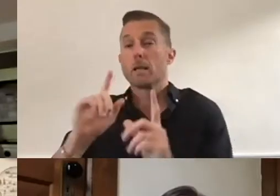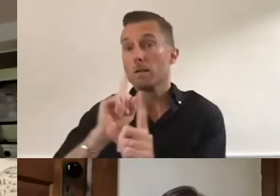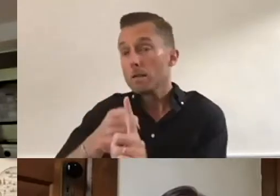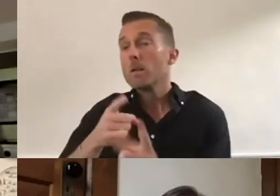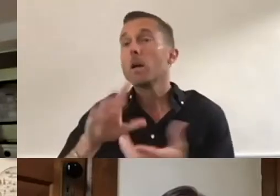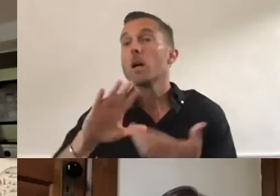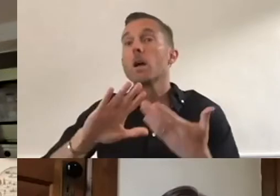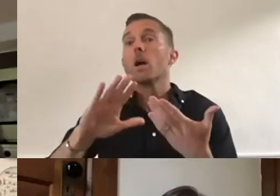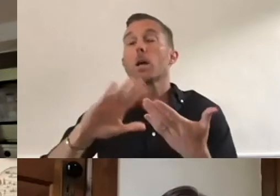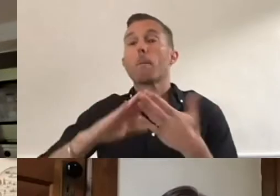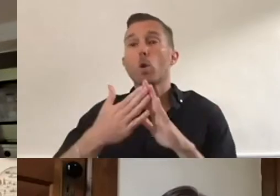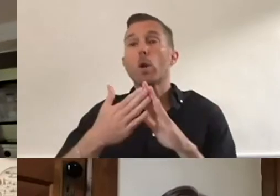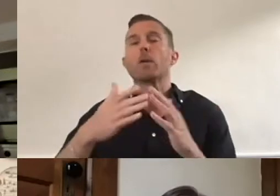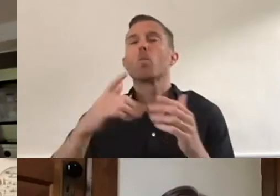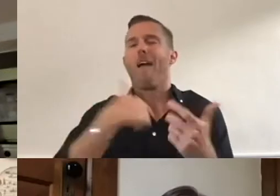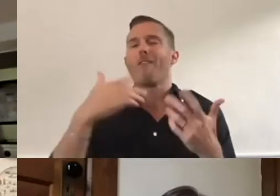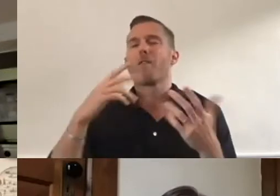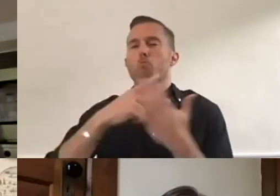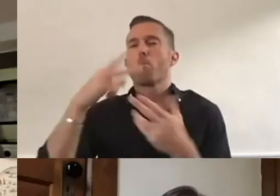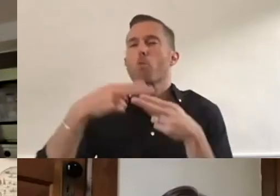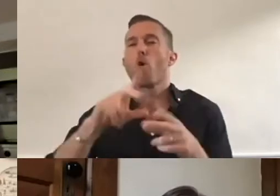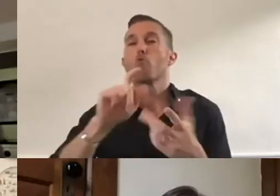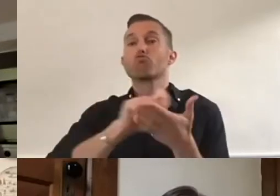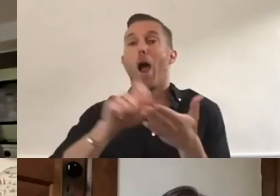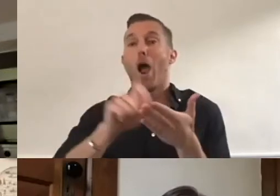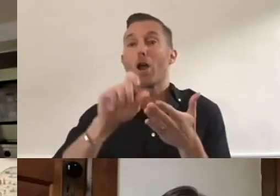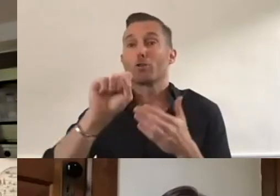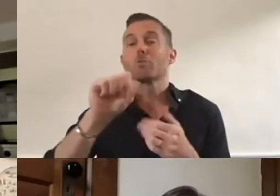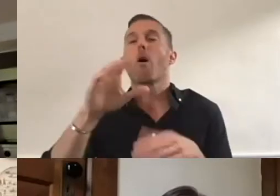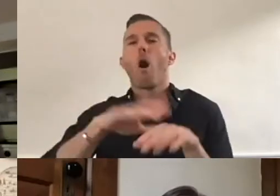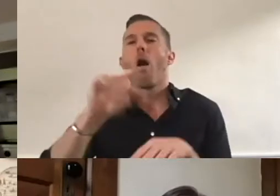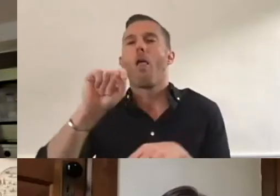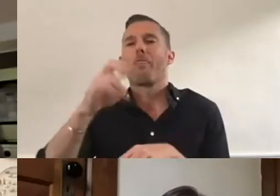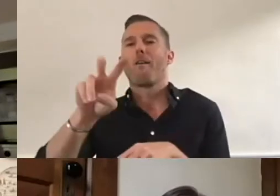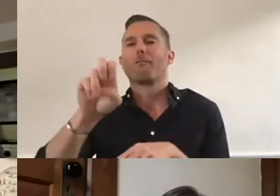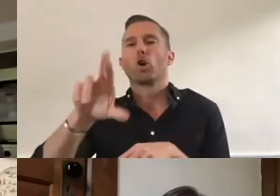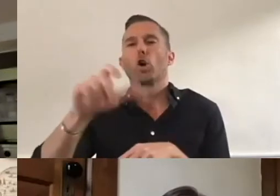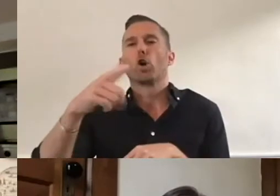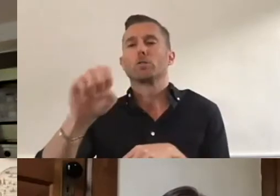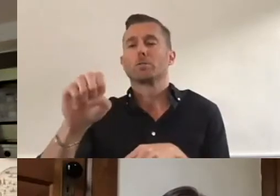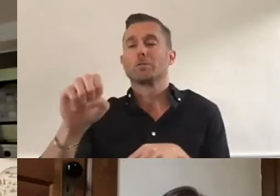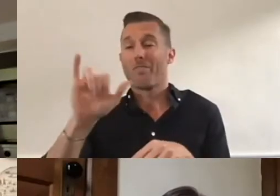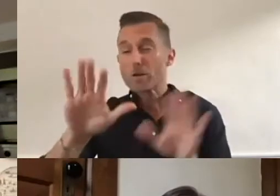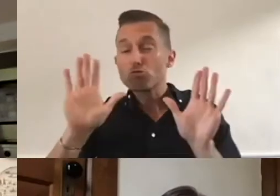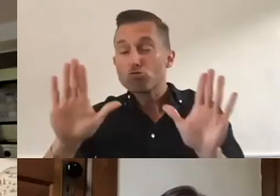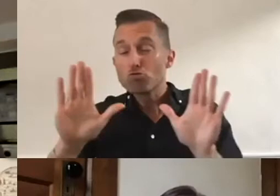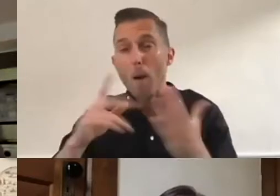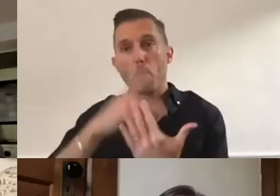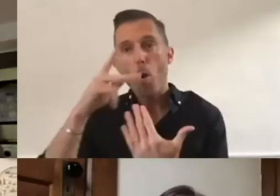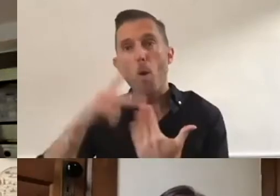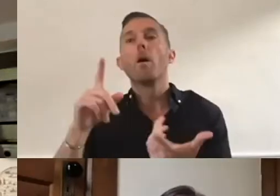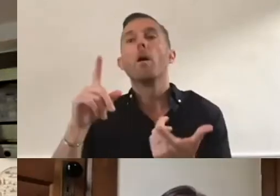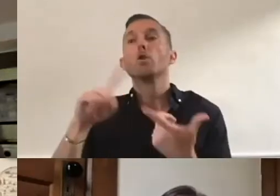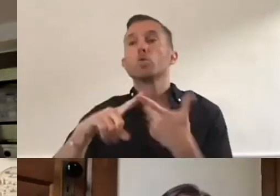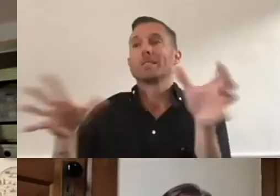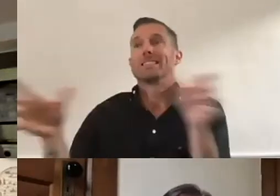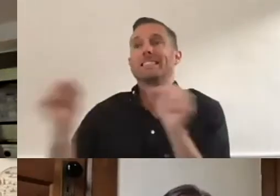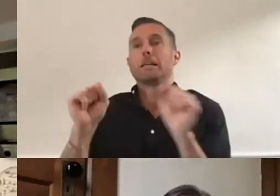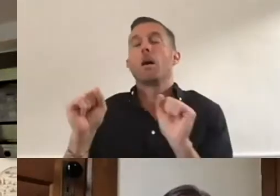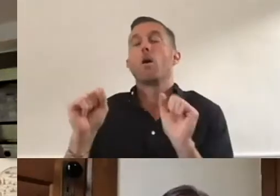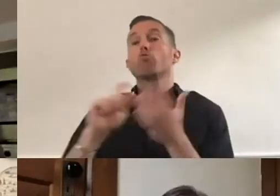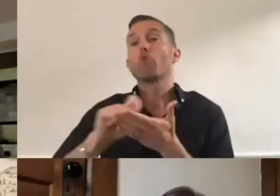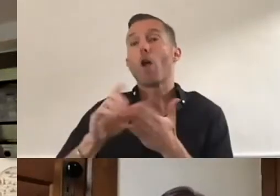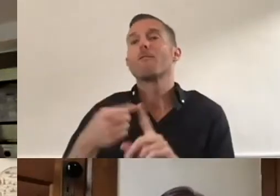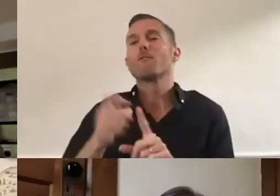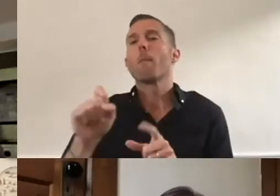Verge program, which is a great pipeline program for writers who come from these underrepresented groups to get